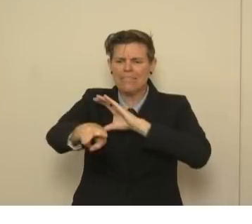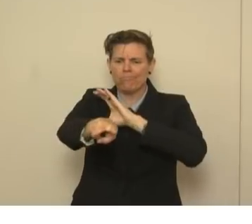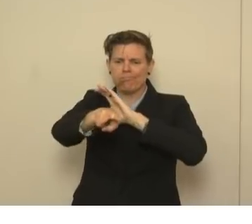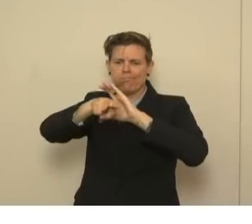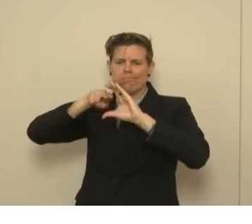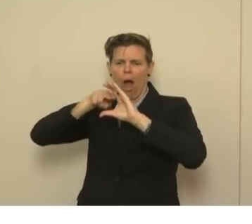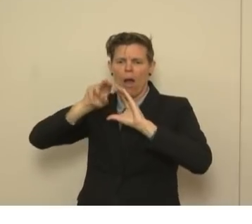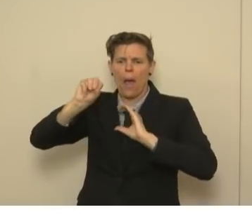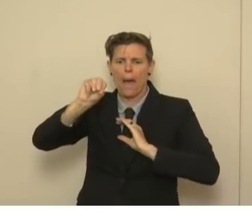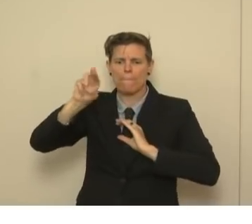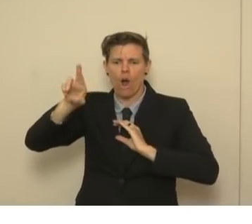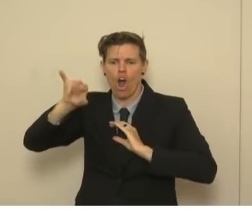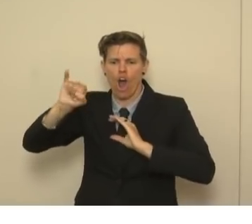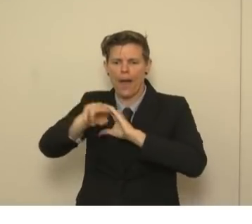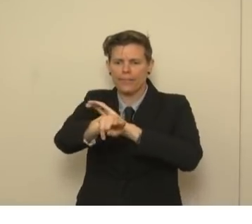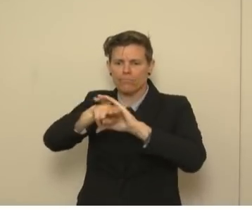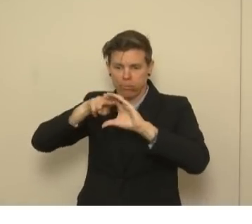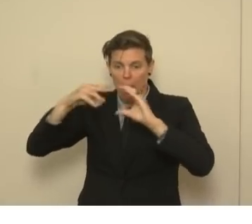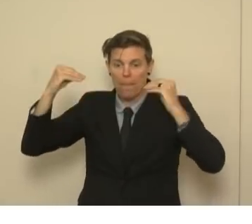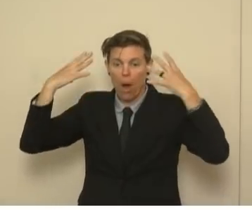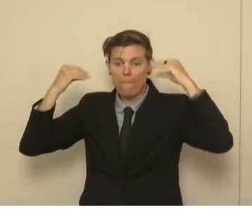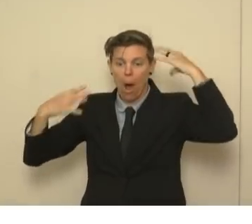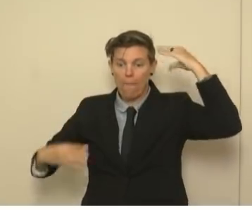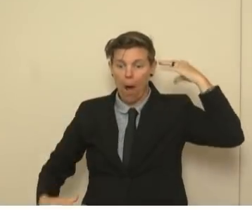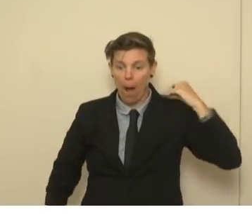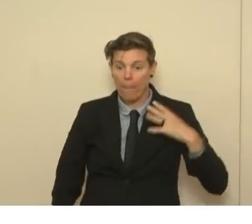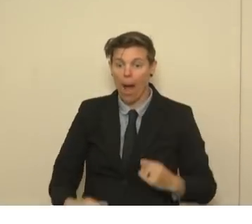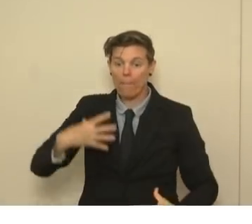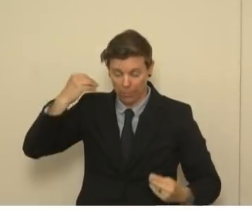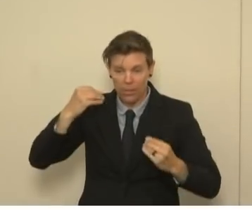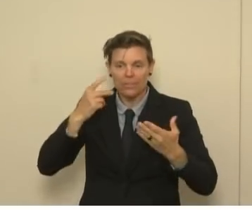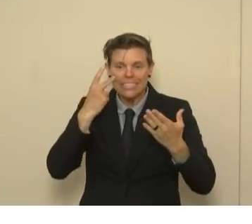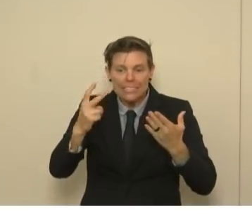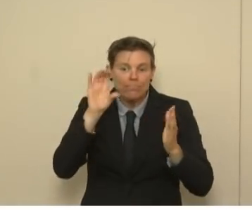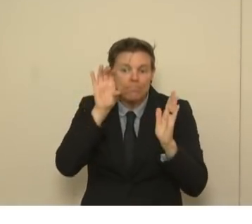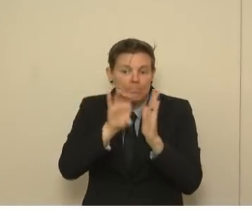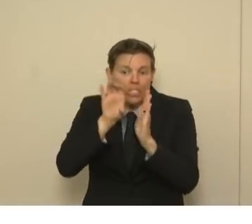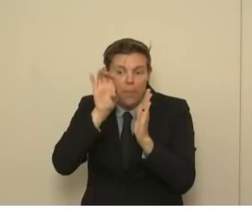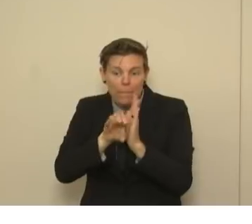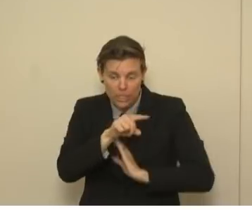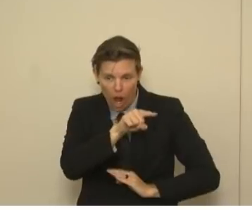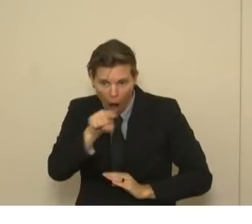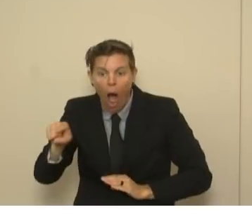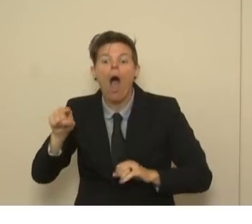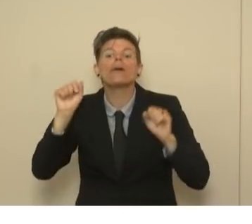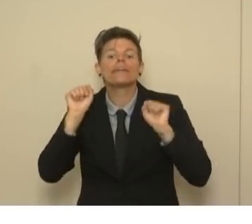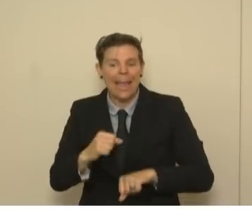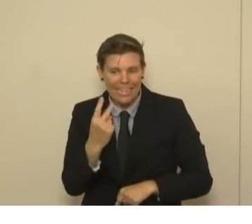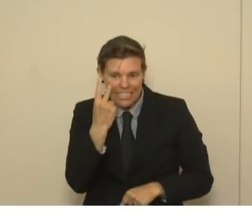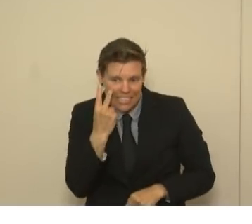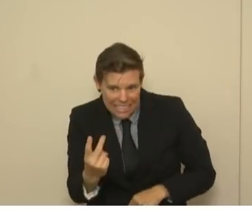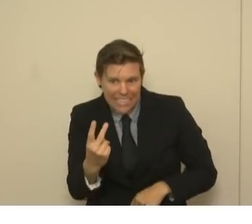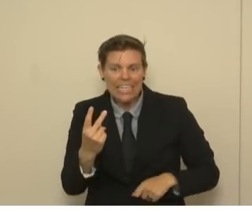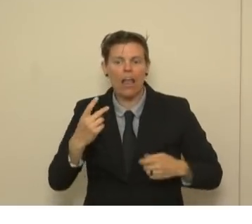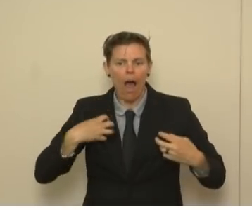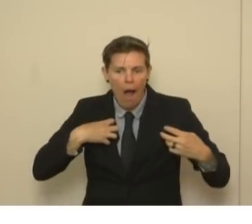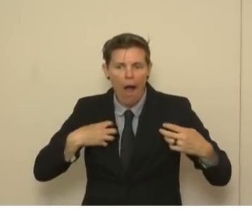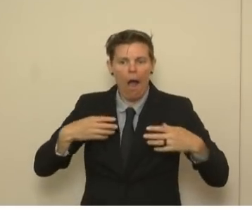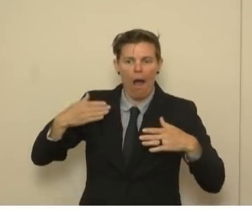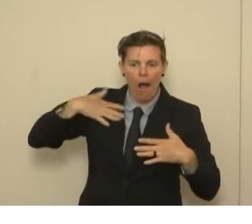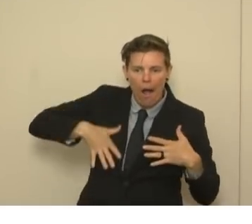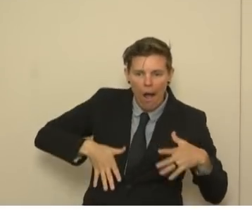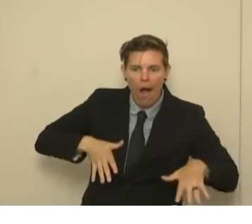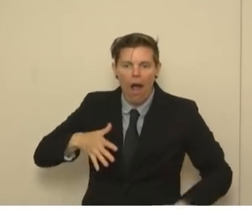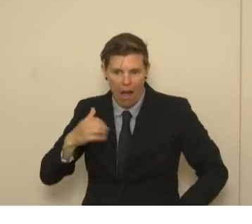developing high blood pressure after a COVID infection or a heart rhythm problem, or just shortness of breath or brain fog. But lots of